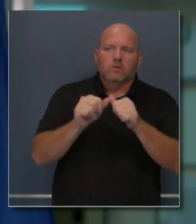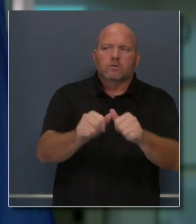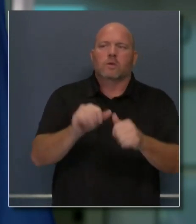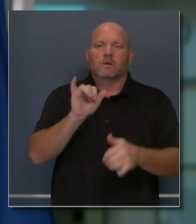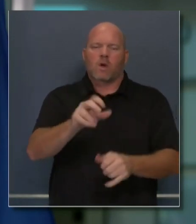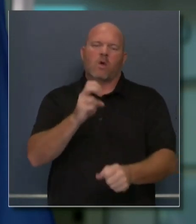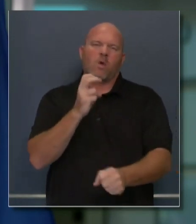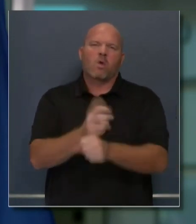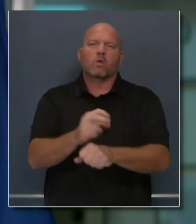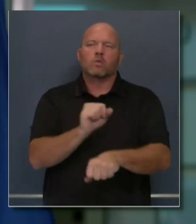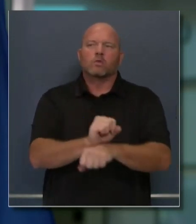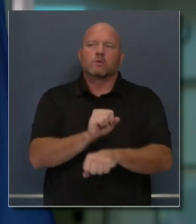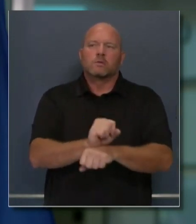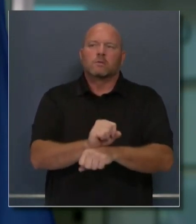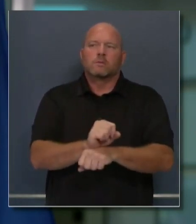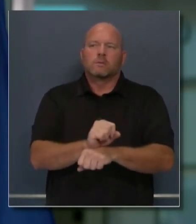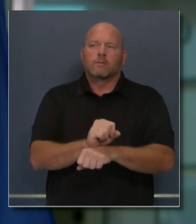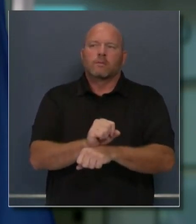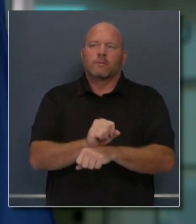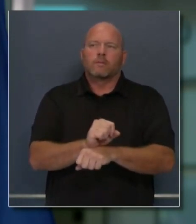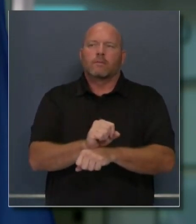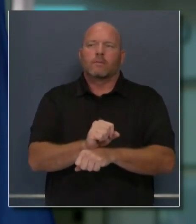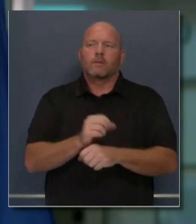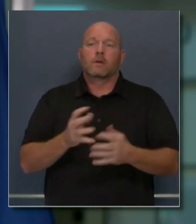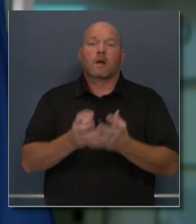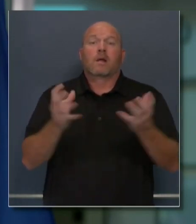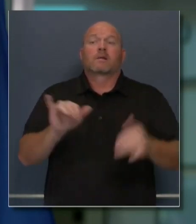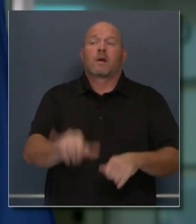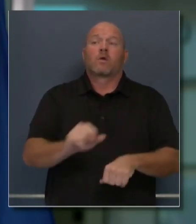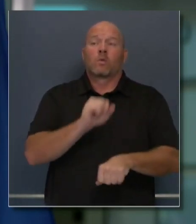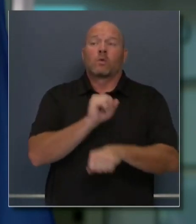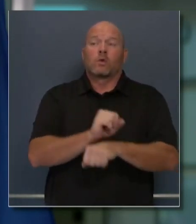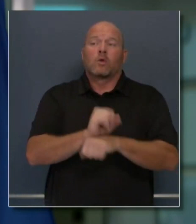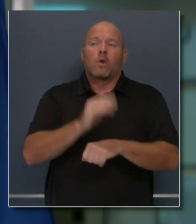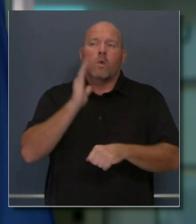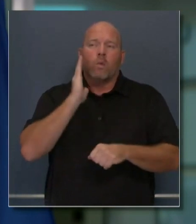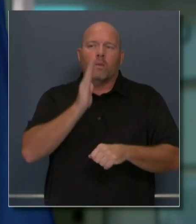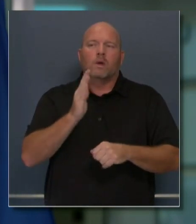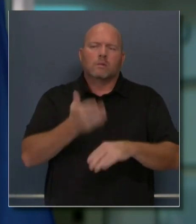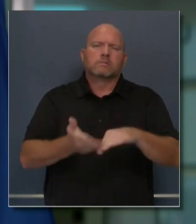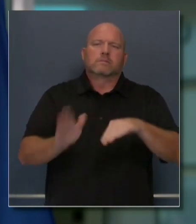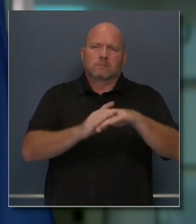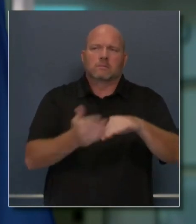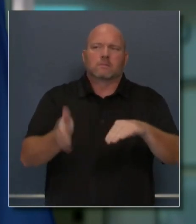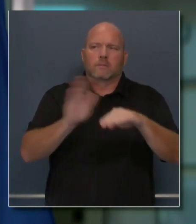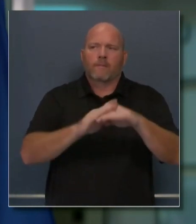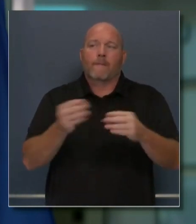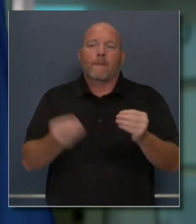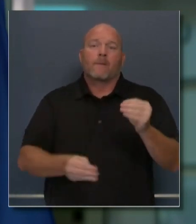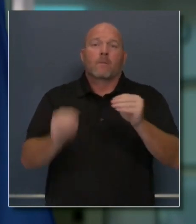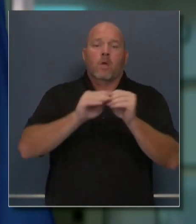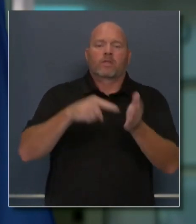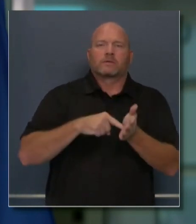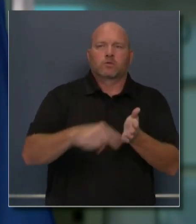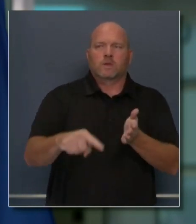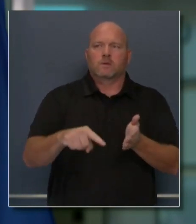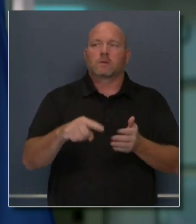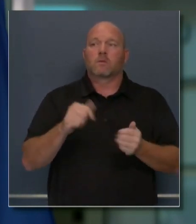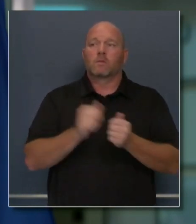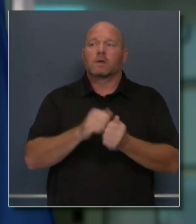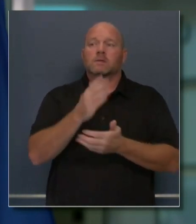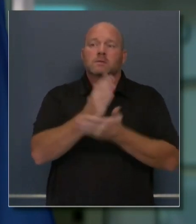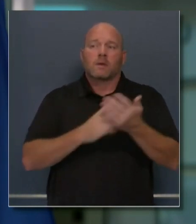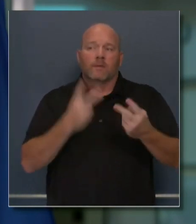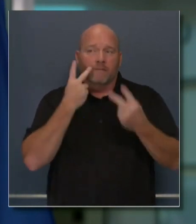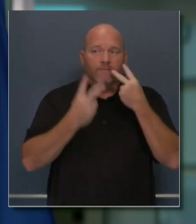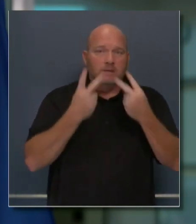and a lot of that work will be advanced even further later this week with some insight visits and some